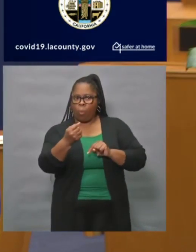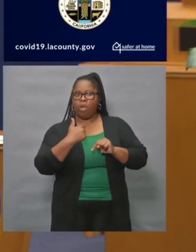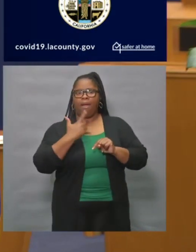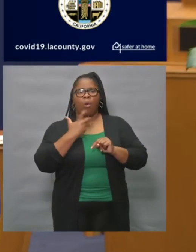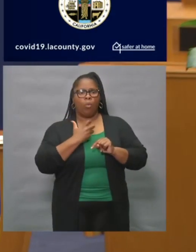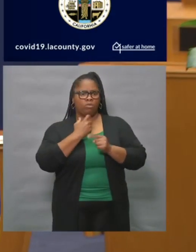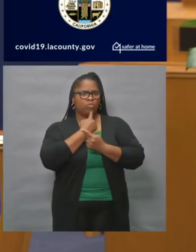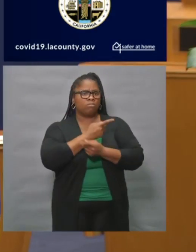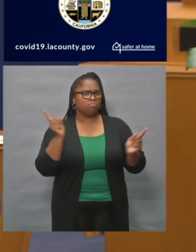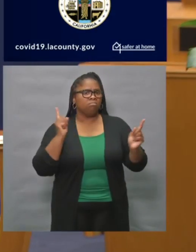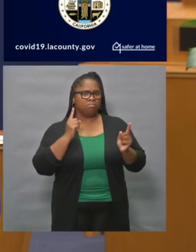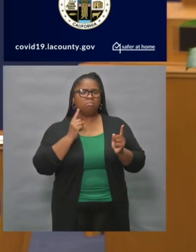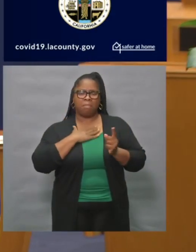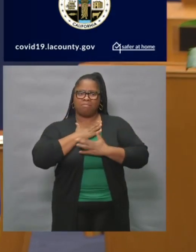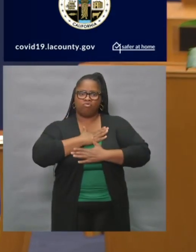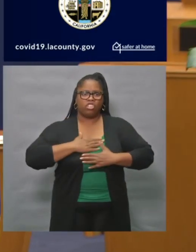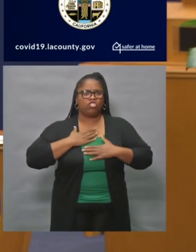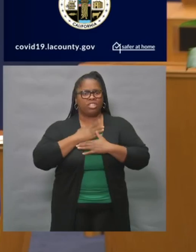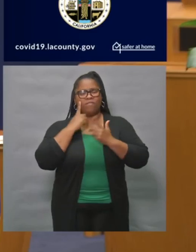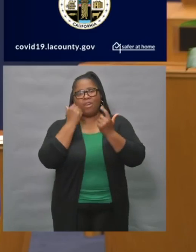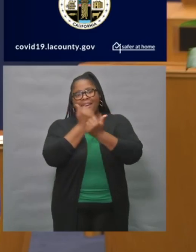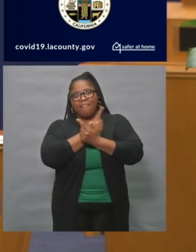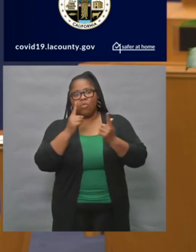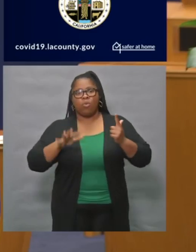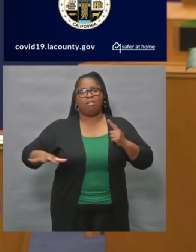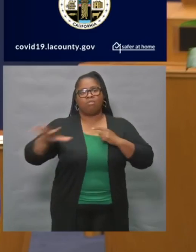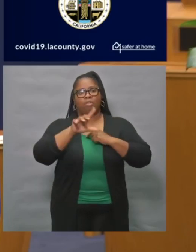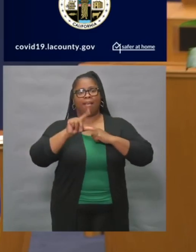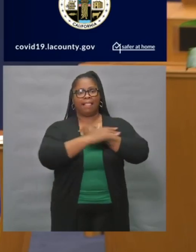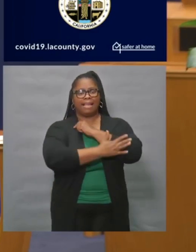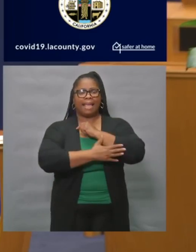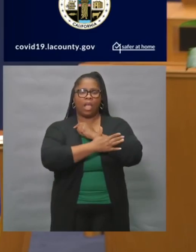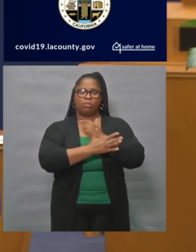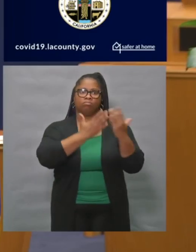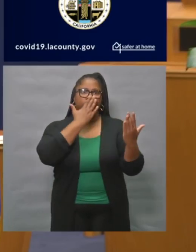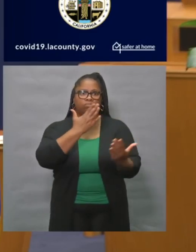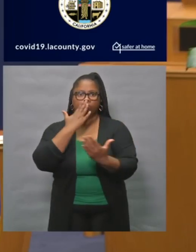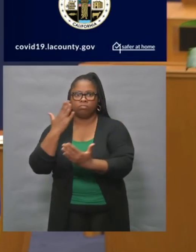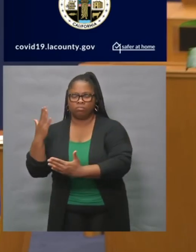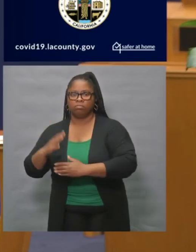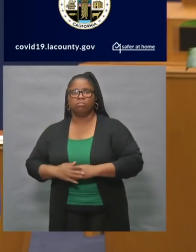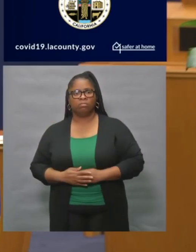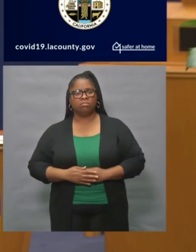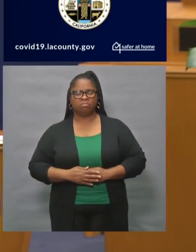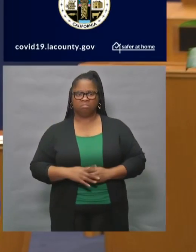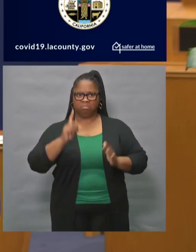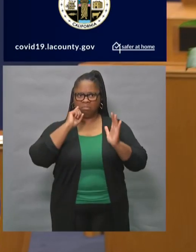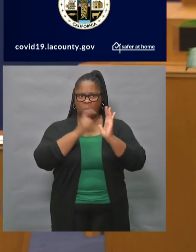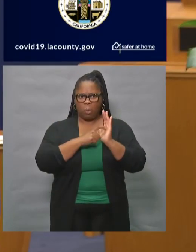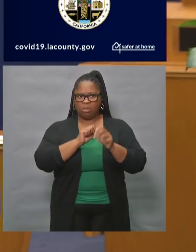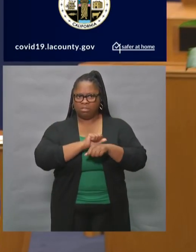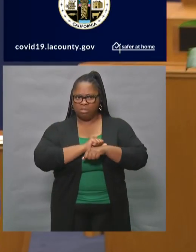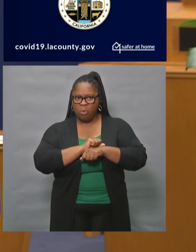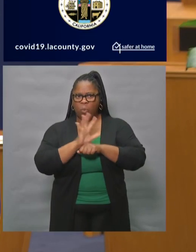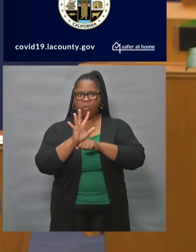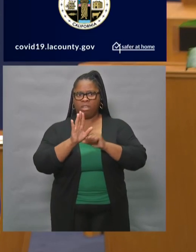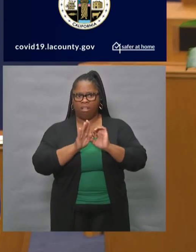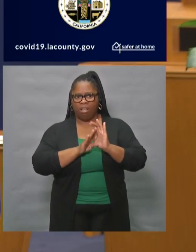for everyone across the county and all that you are doing. The leveling off that we see in the cases of